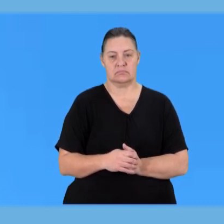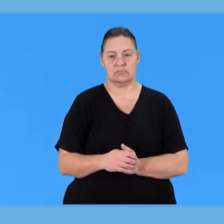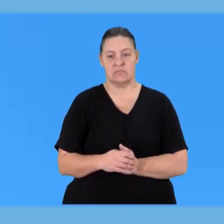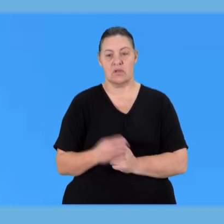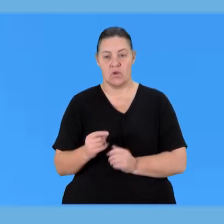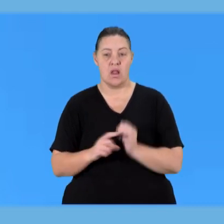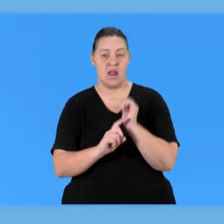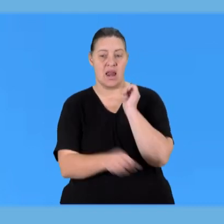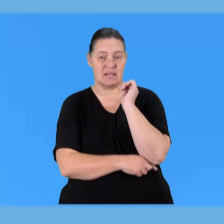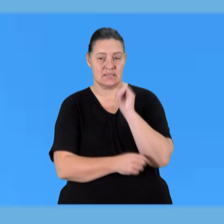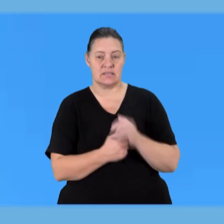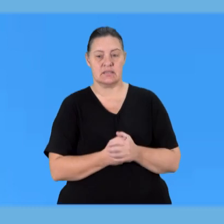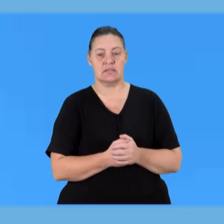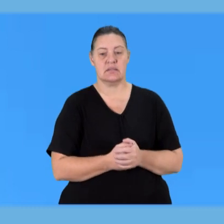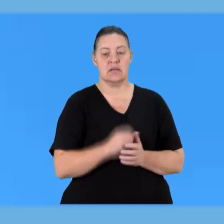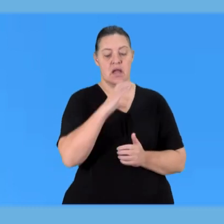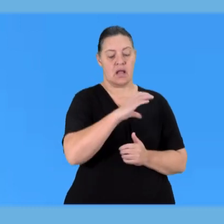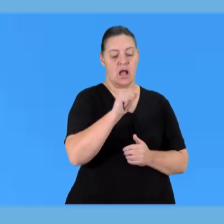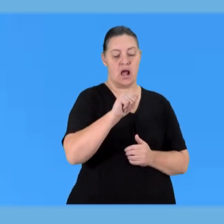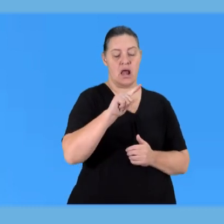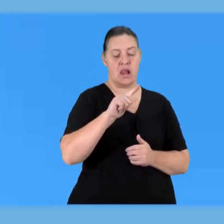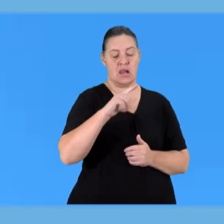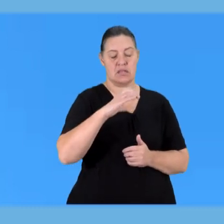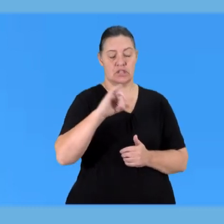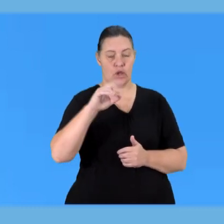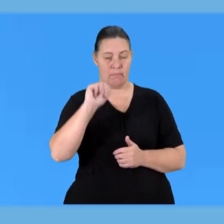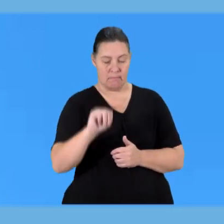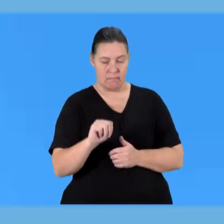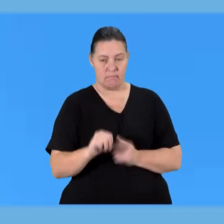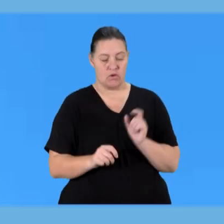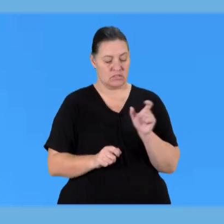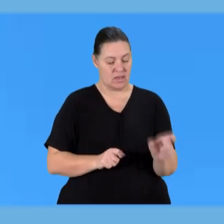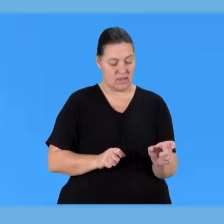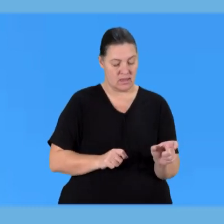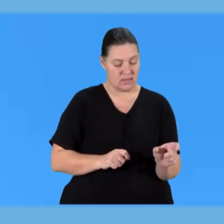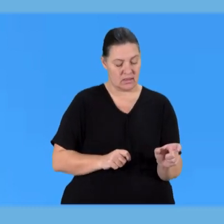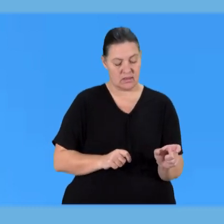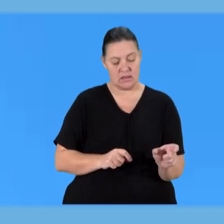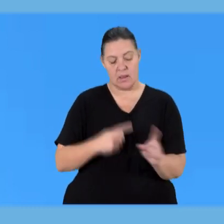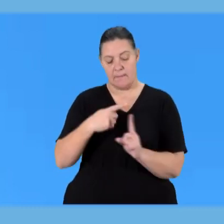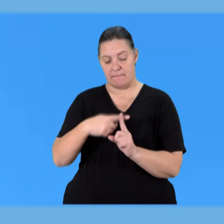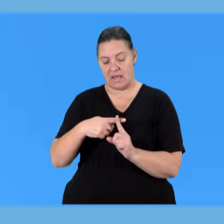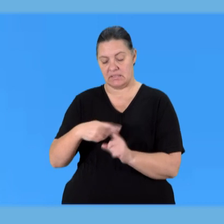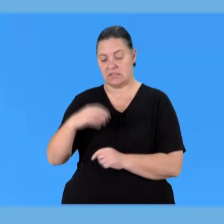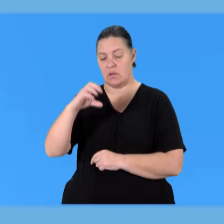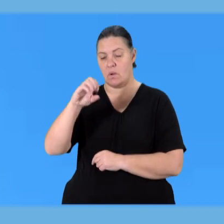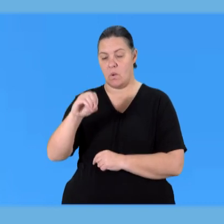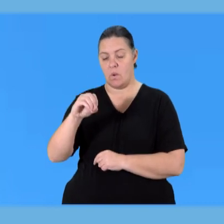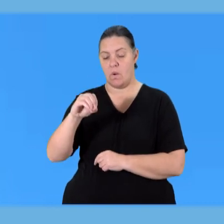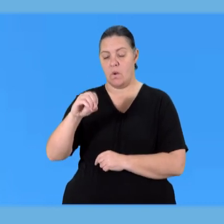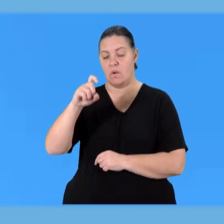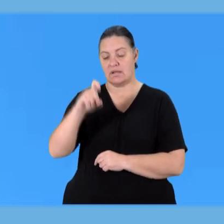oxide. So the last one is calcium. So when calcium reacts with oxygen, we have